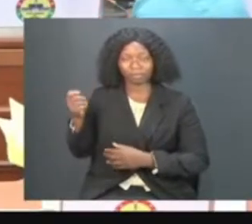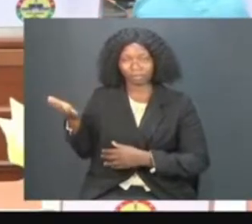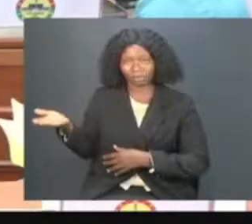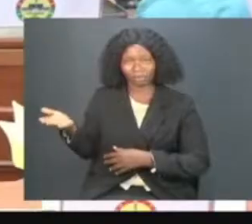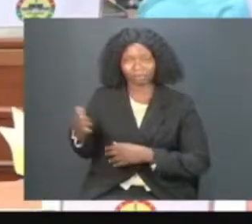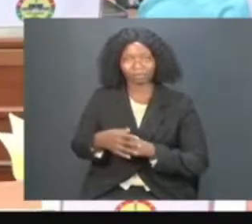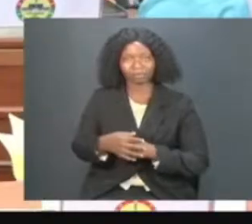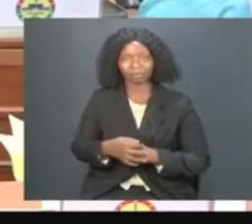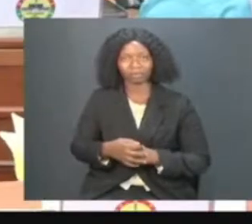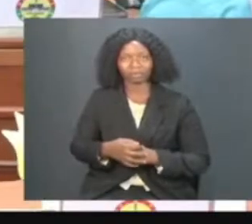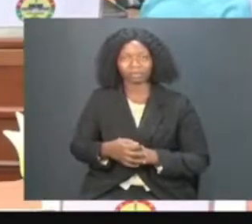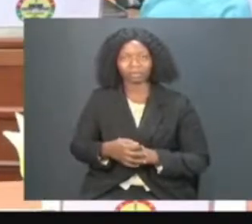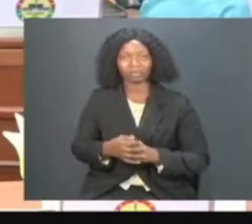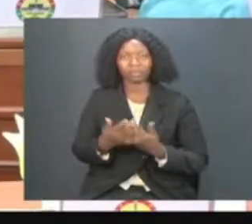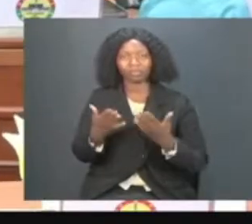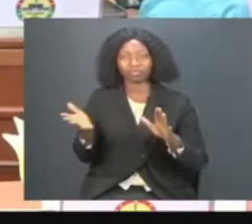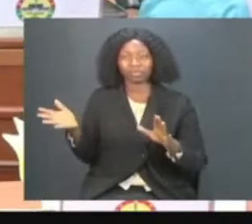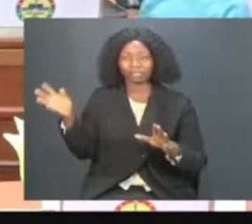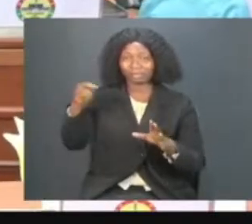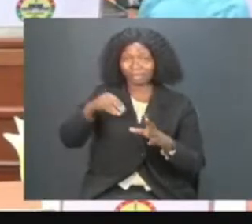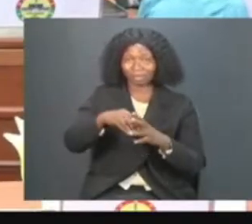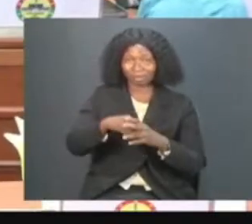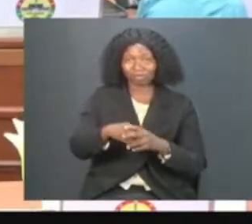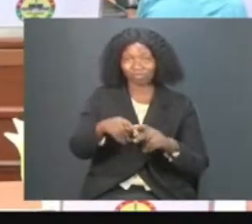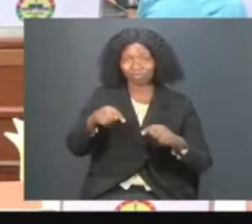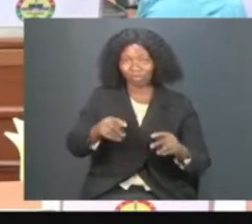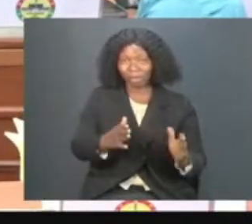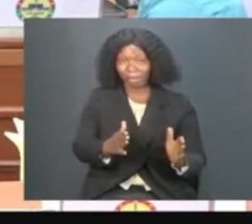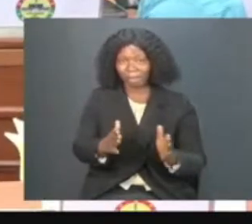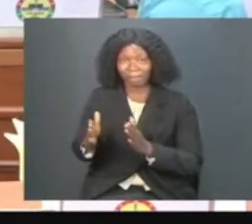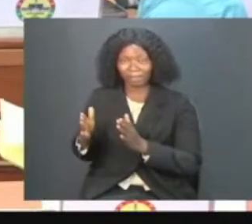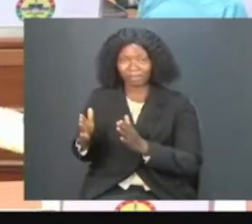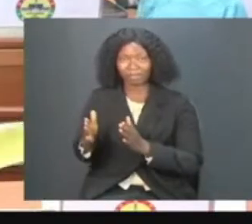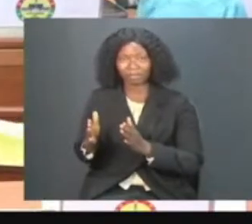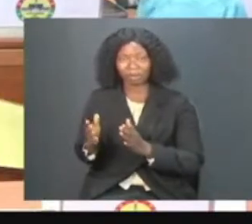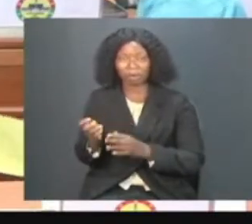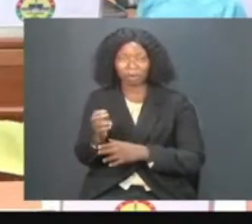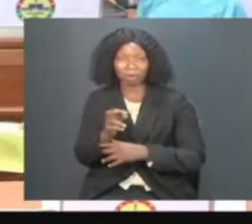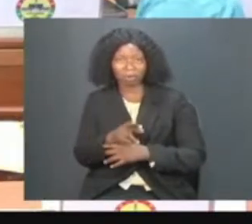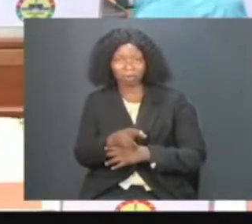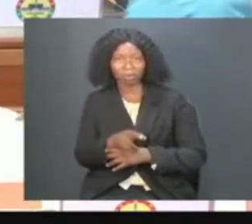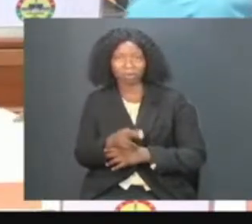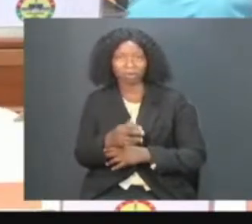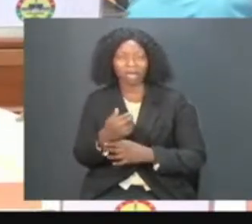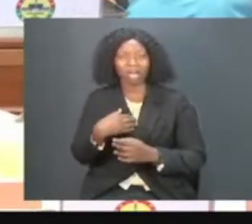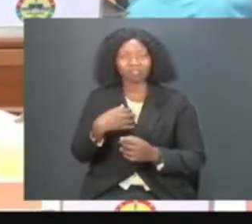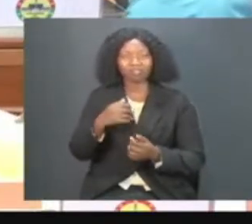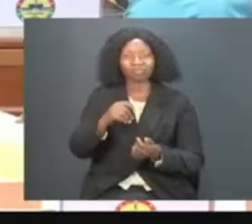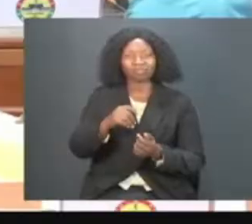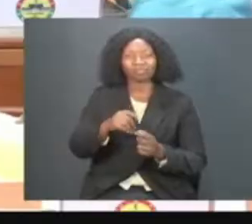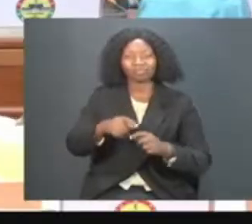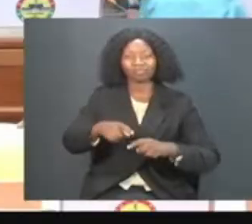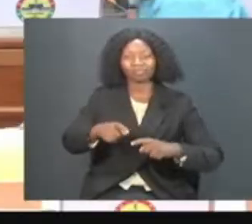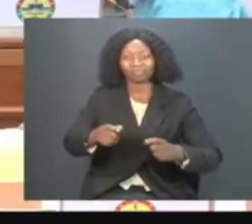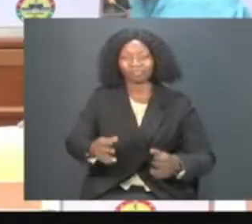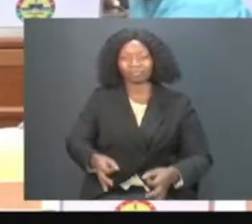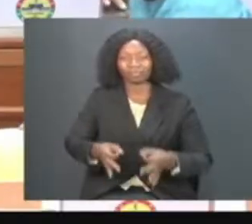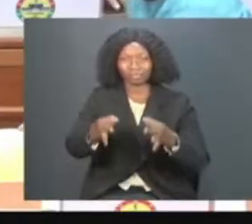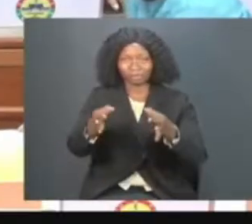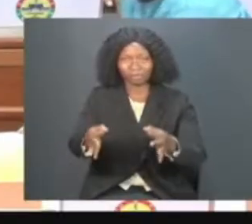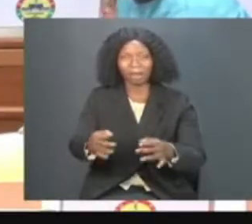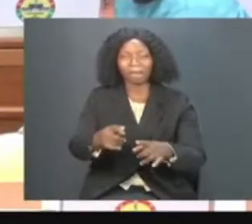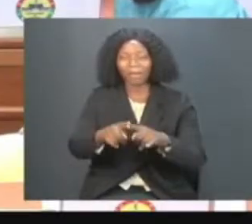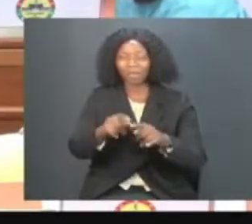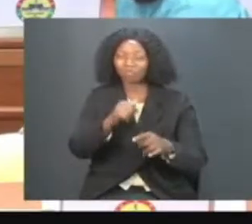I don't know if it is part of the plan to take this report or they will have to reschedule it tomorrow. But we are not